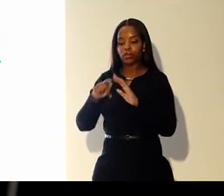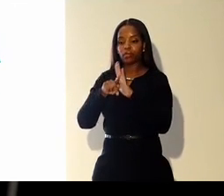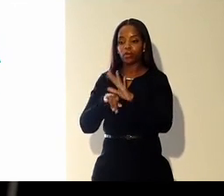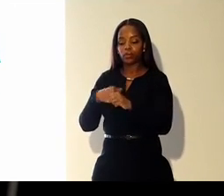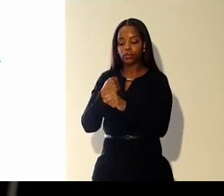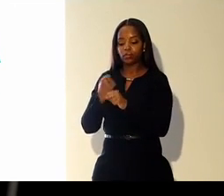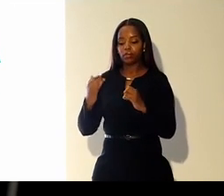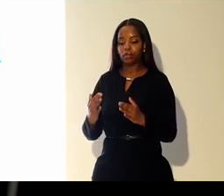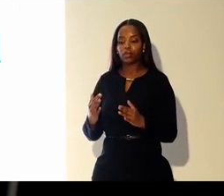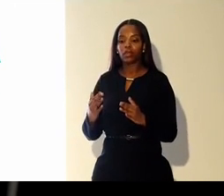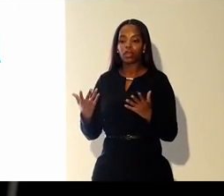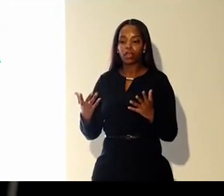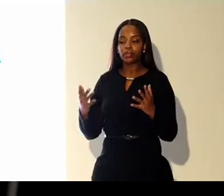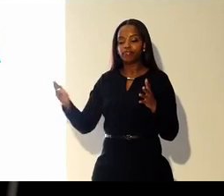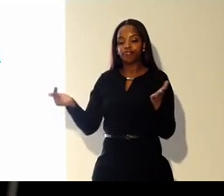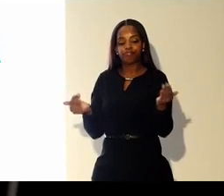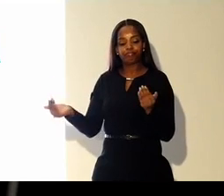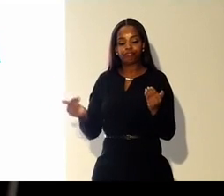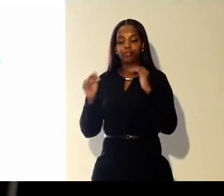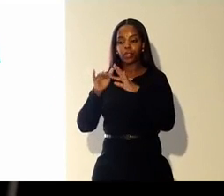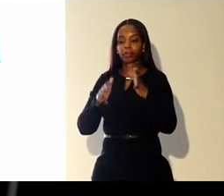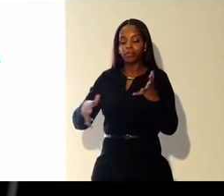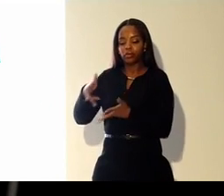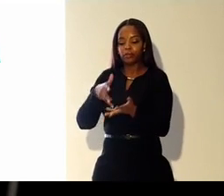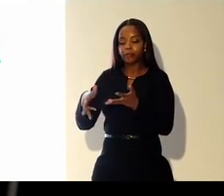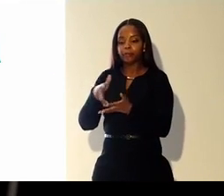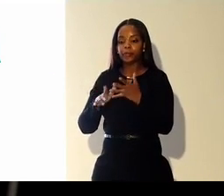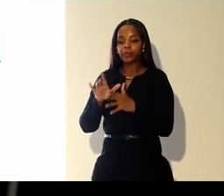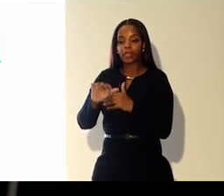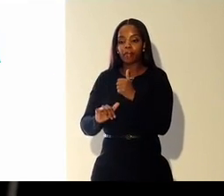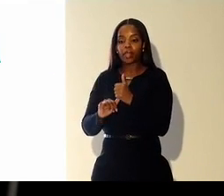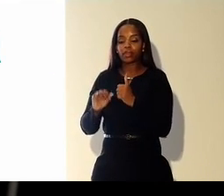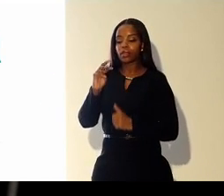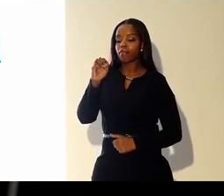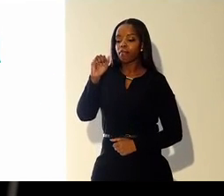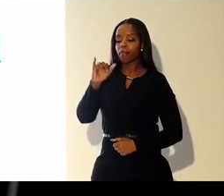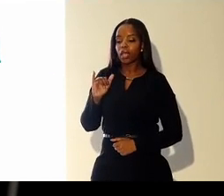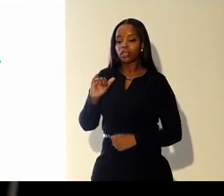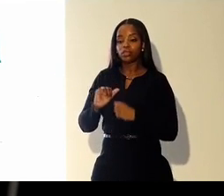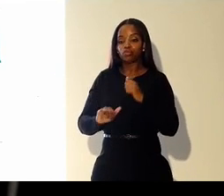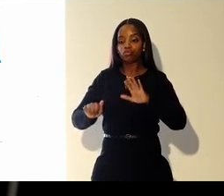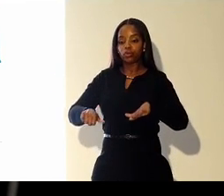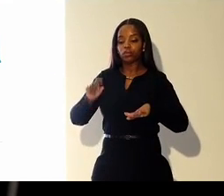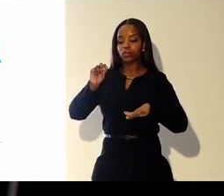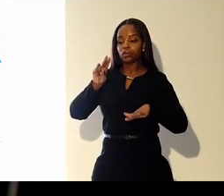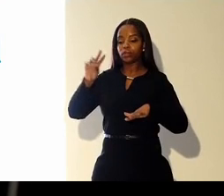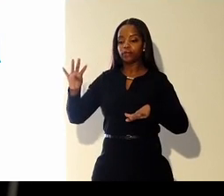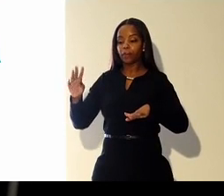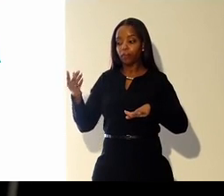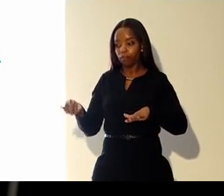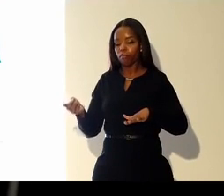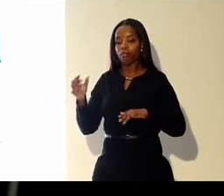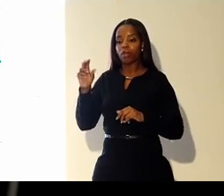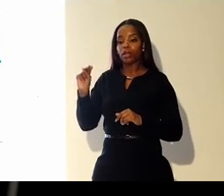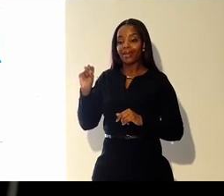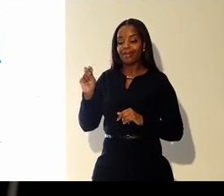robust social dialogue. Between May and June 2024, the social partners at Nedlac reviewed the government's